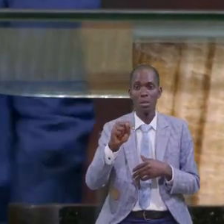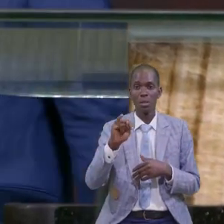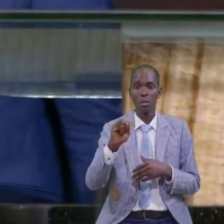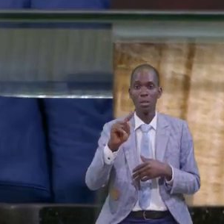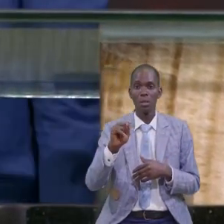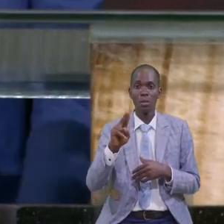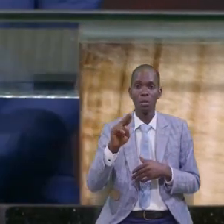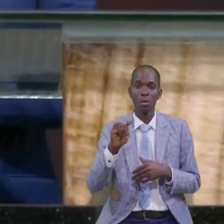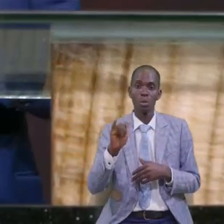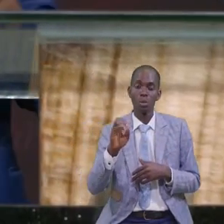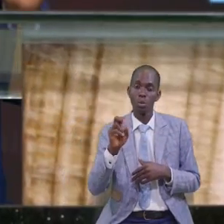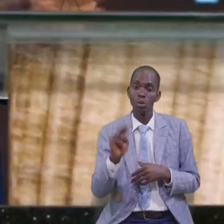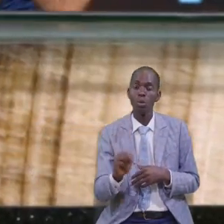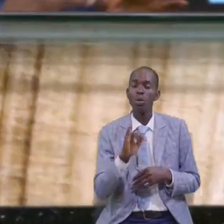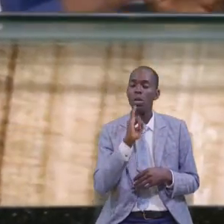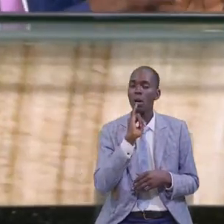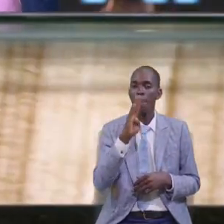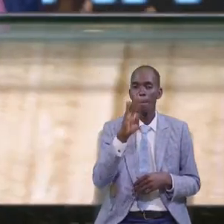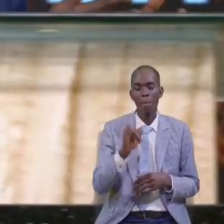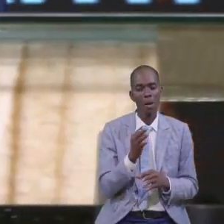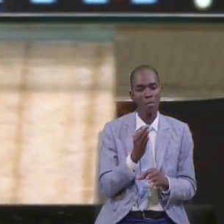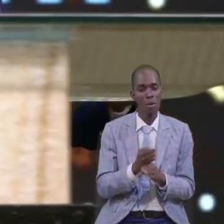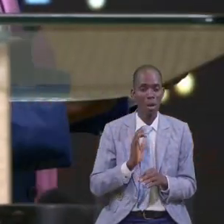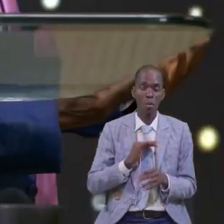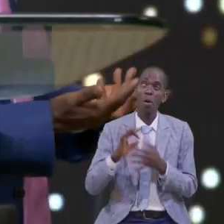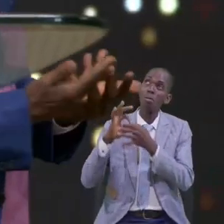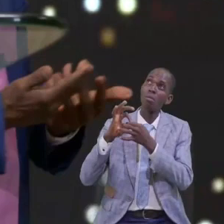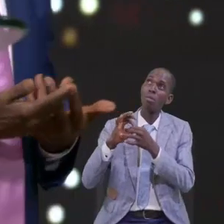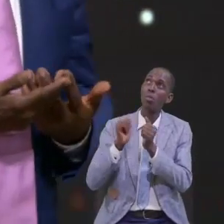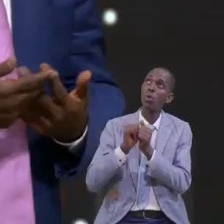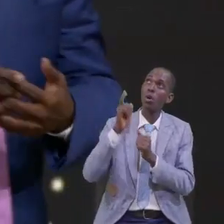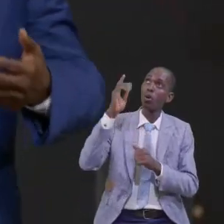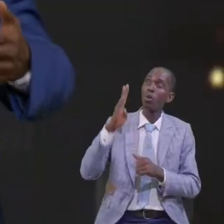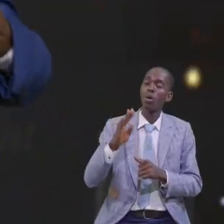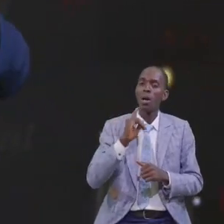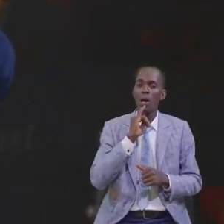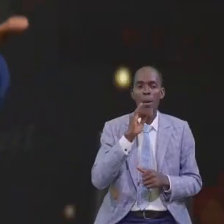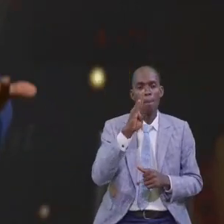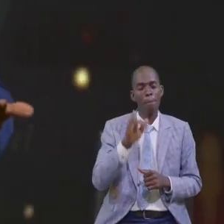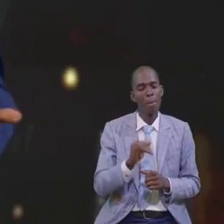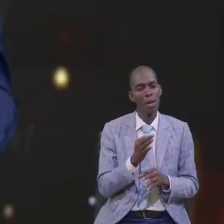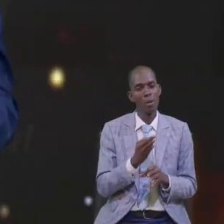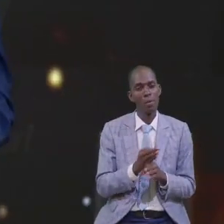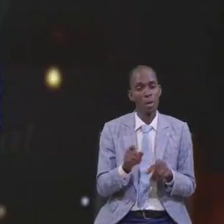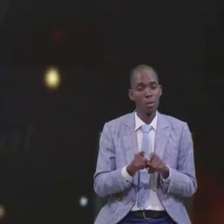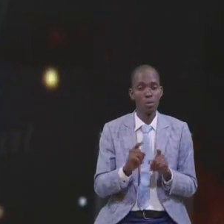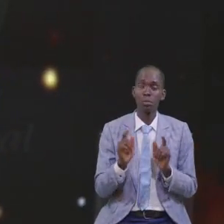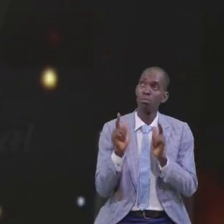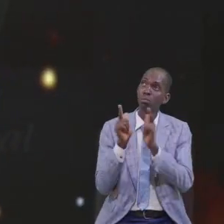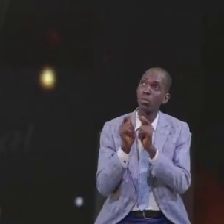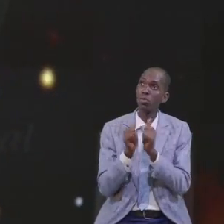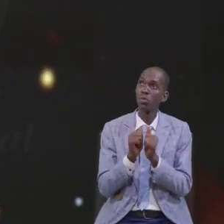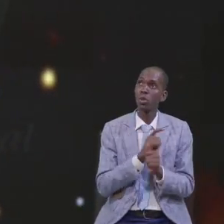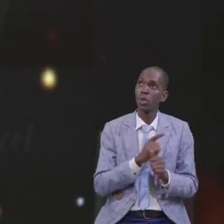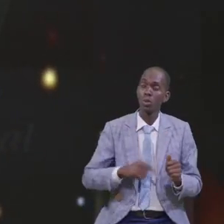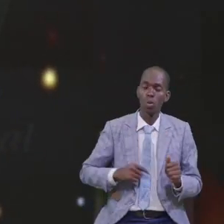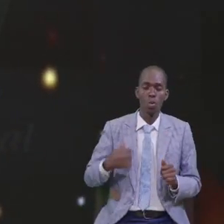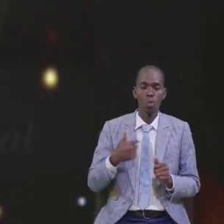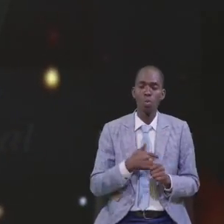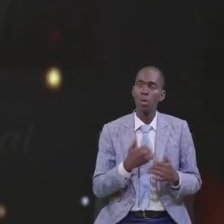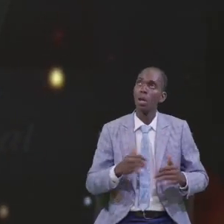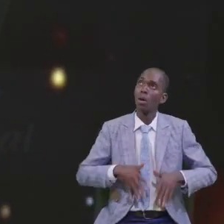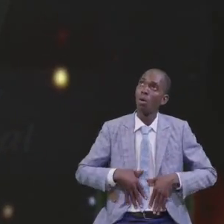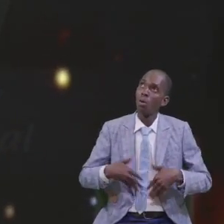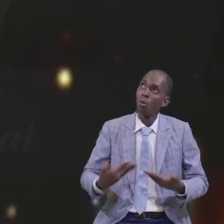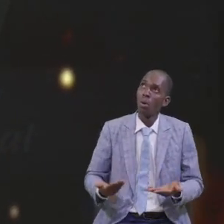with the Lord is by faith. And so, as we come to the Lord and we confess by faith, and we